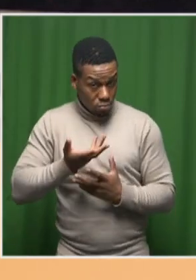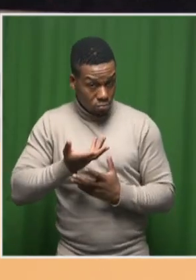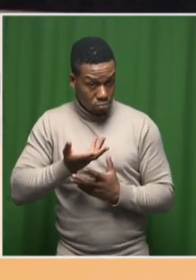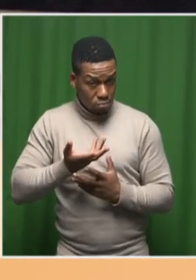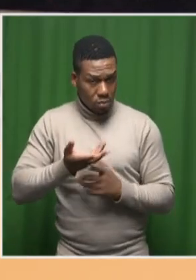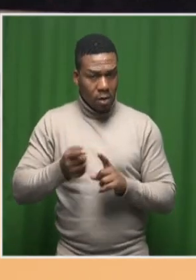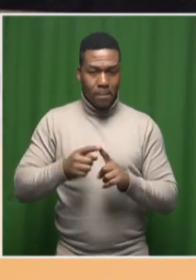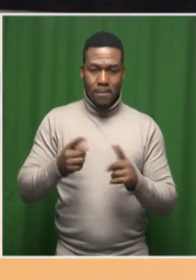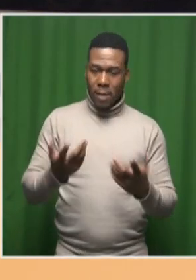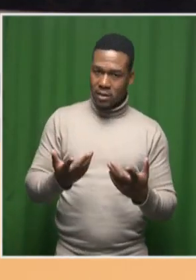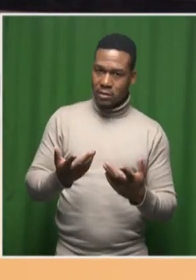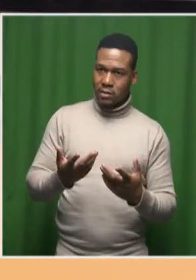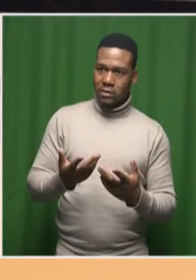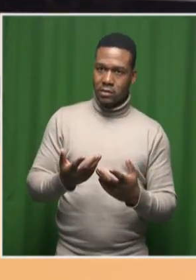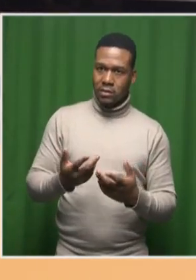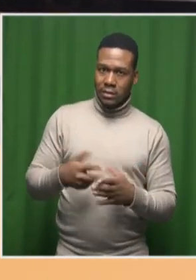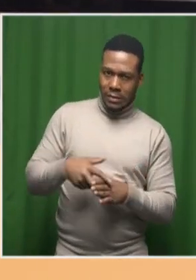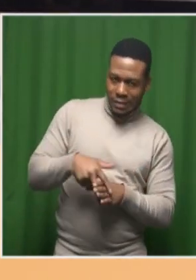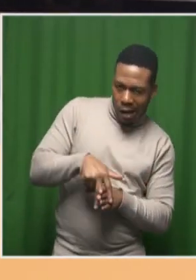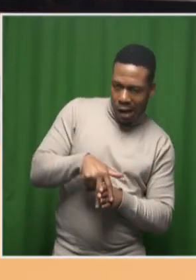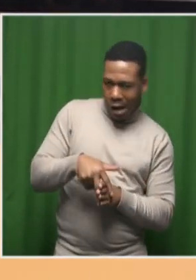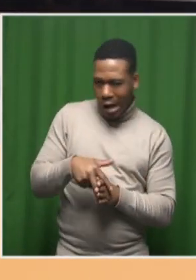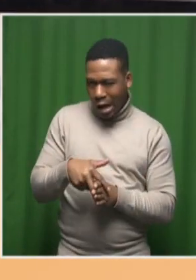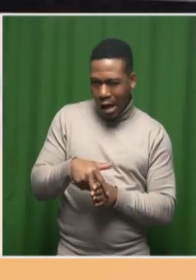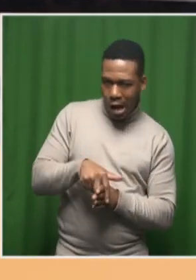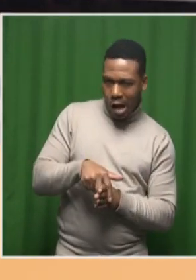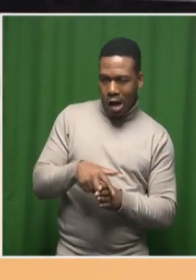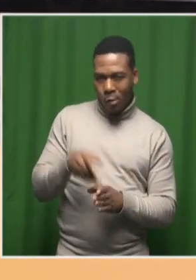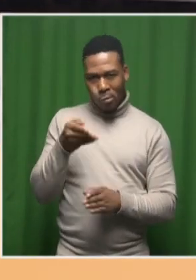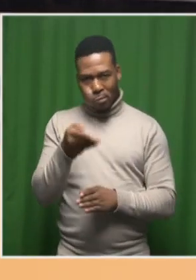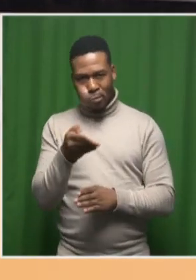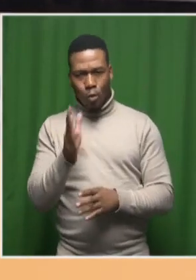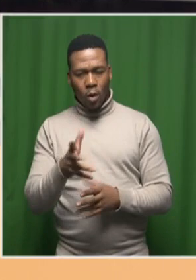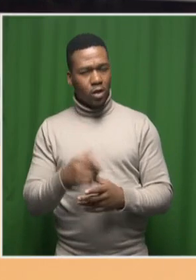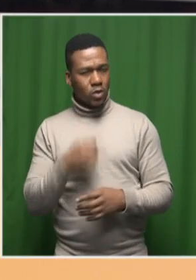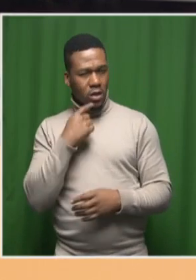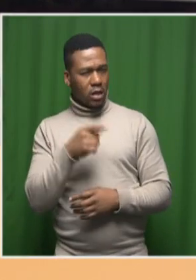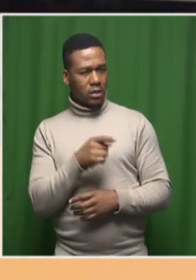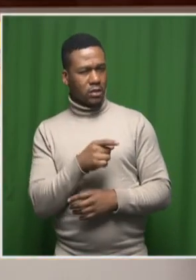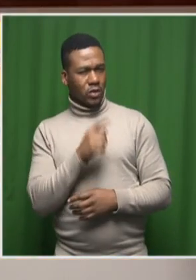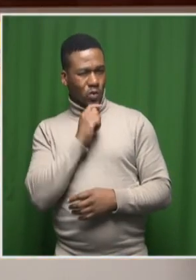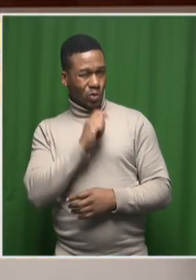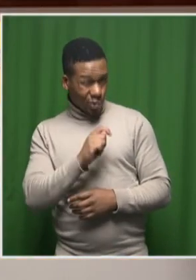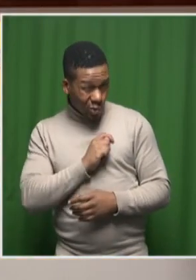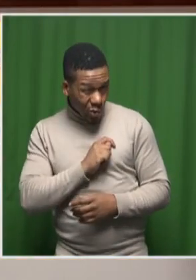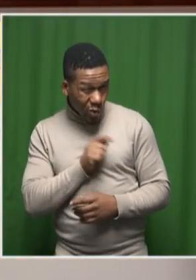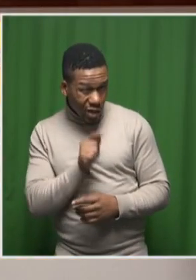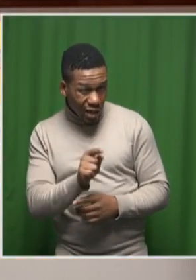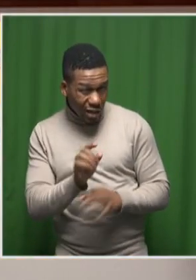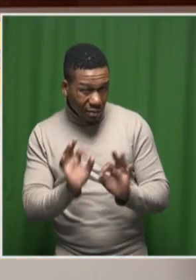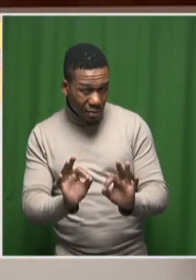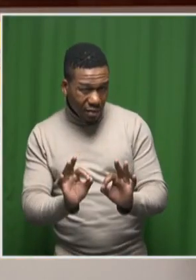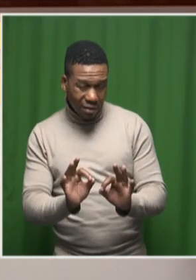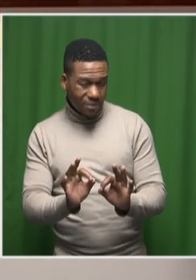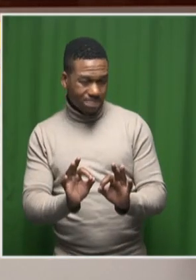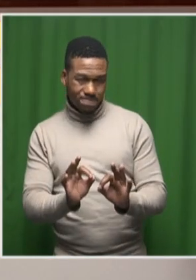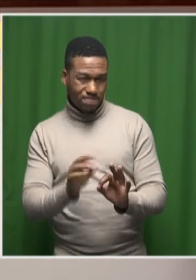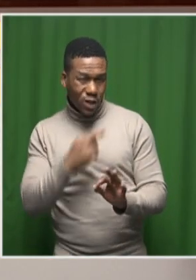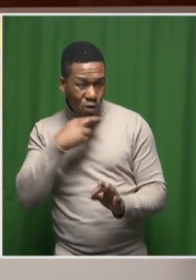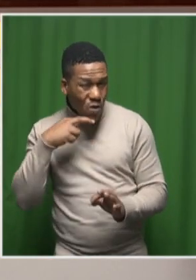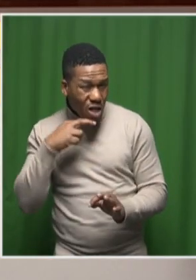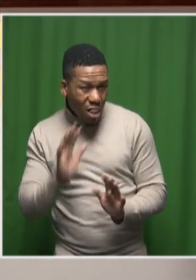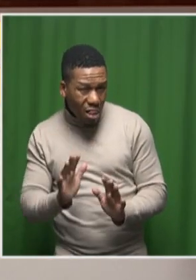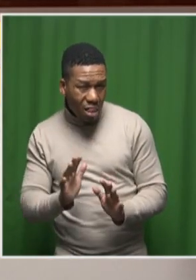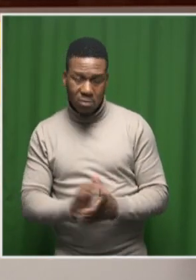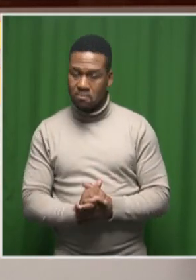be some doubts that would be cast on the authenticity of this project. Of course. I think also